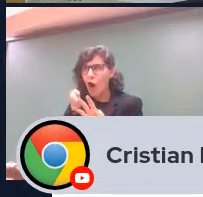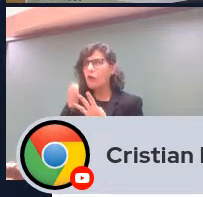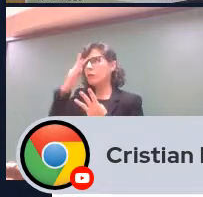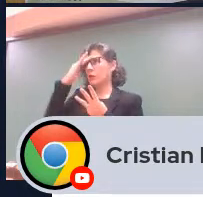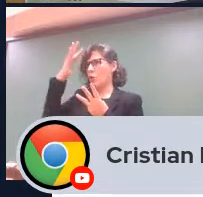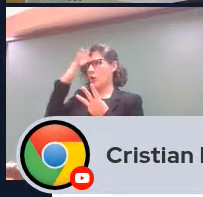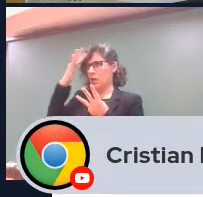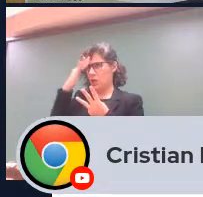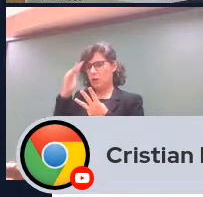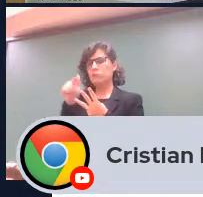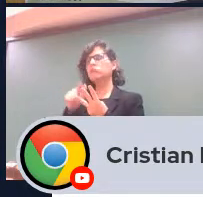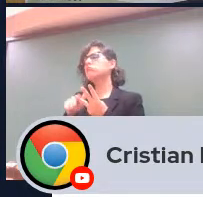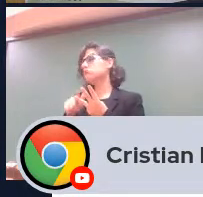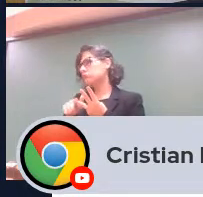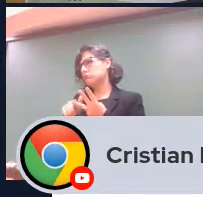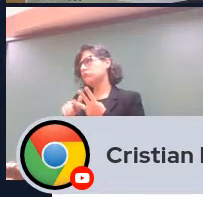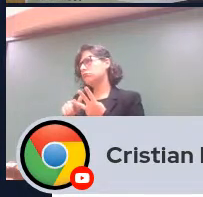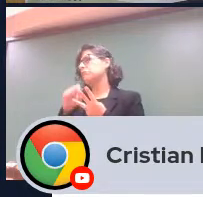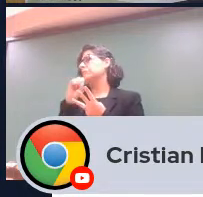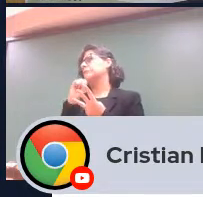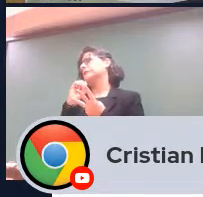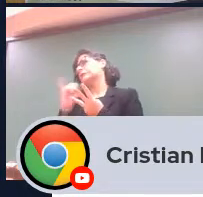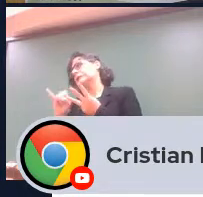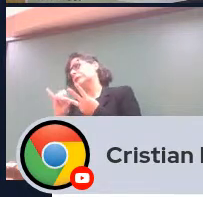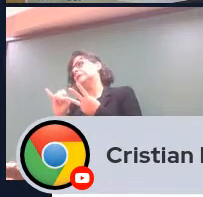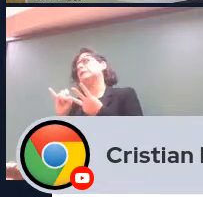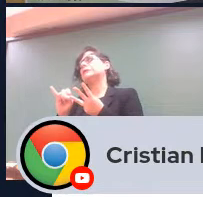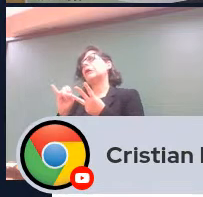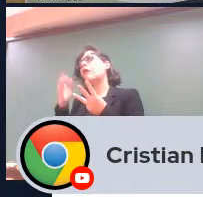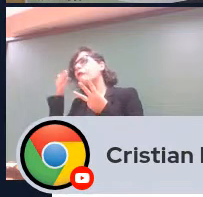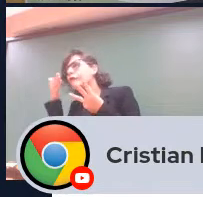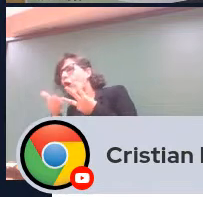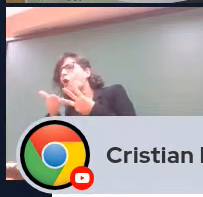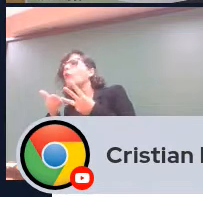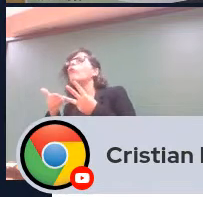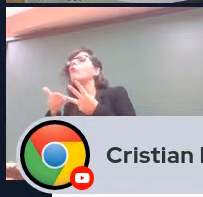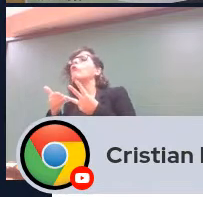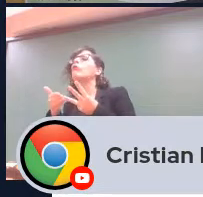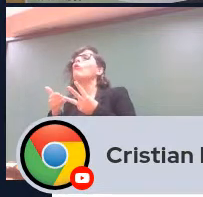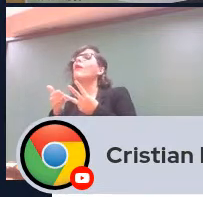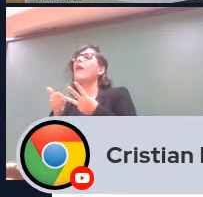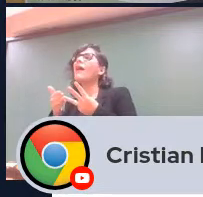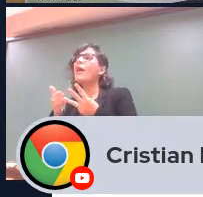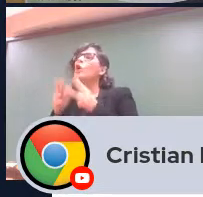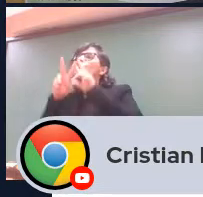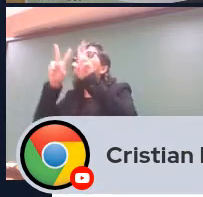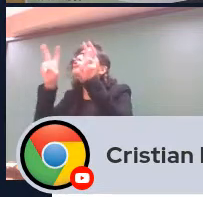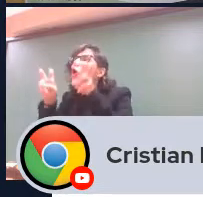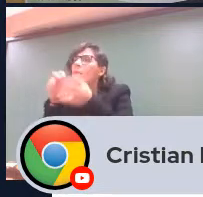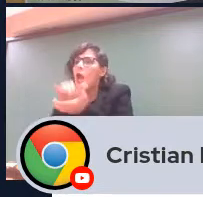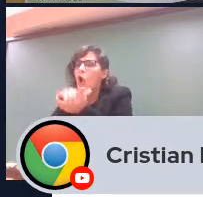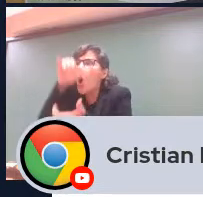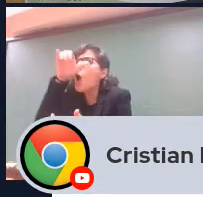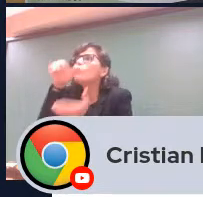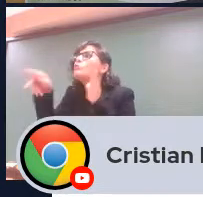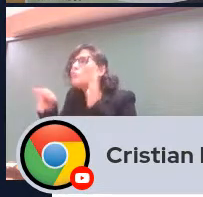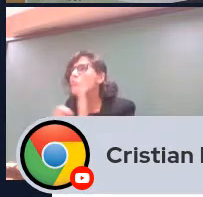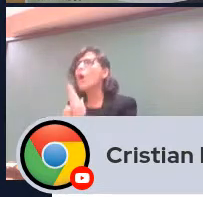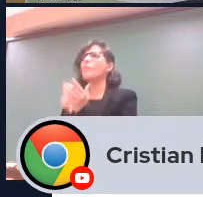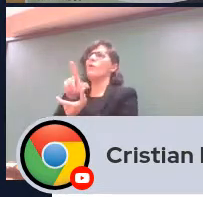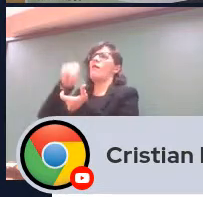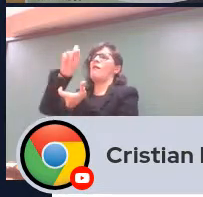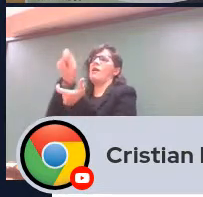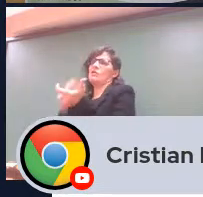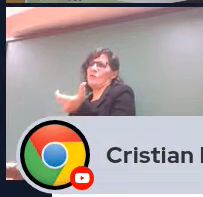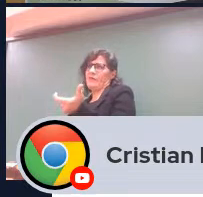teórica, e quando elas possuem aí um componente de corpus, um componente